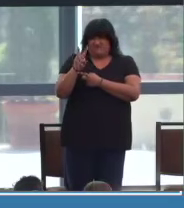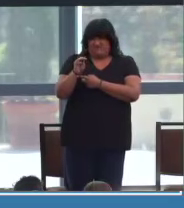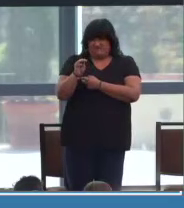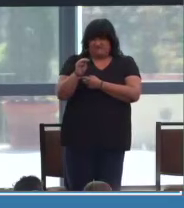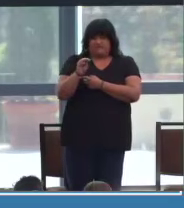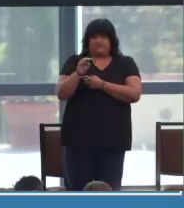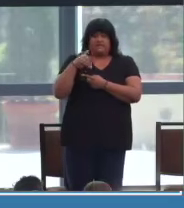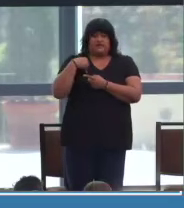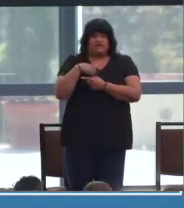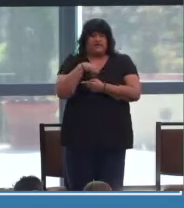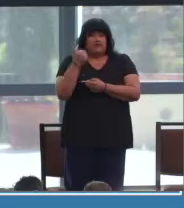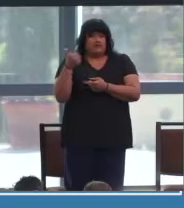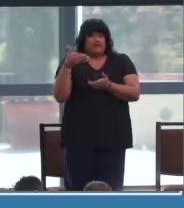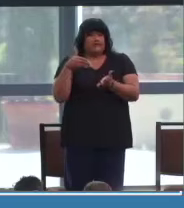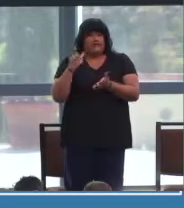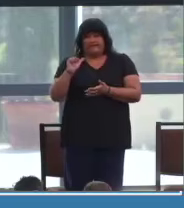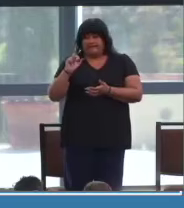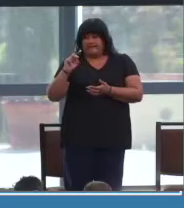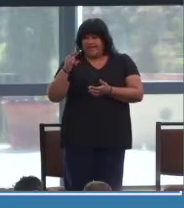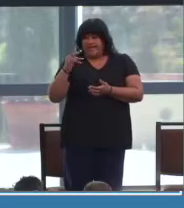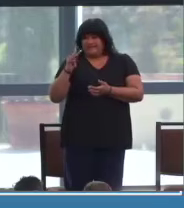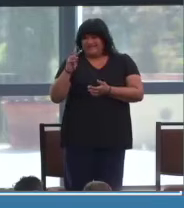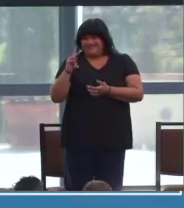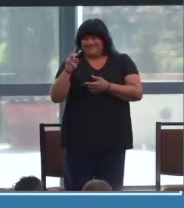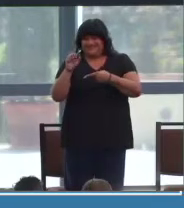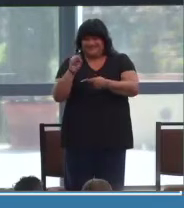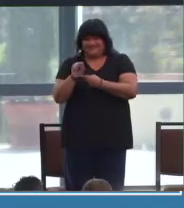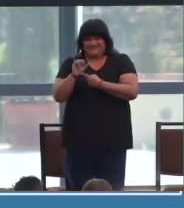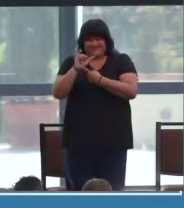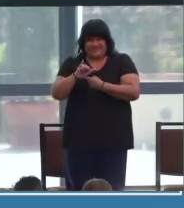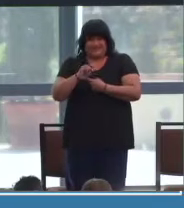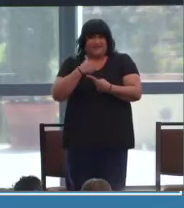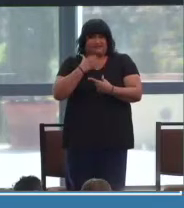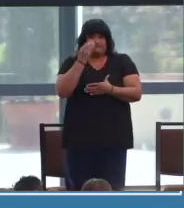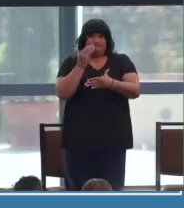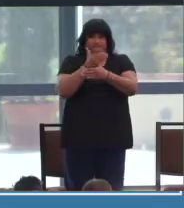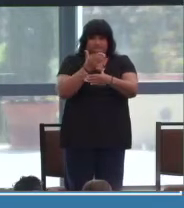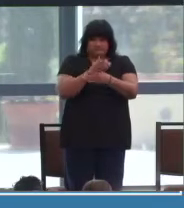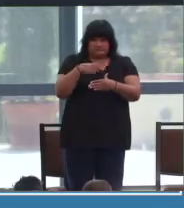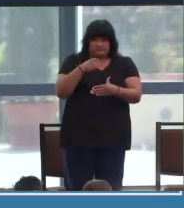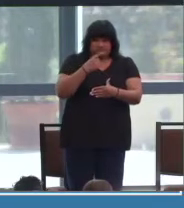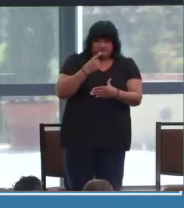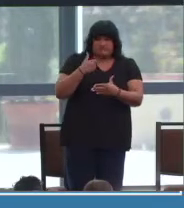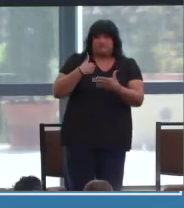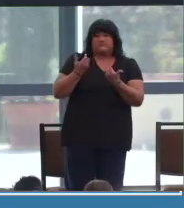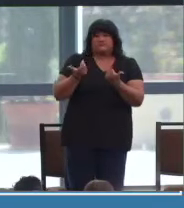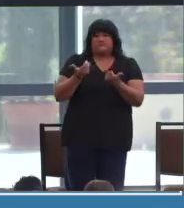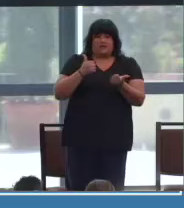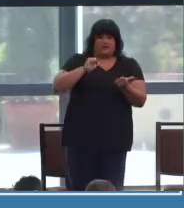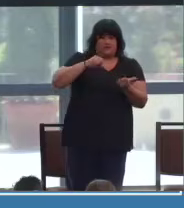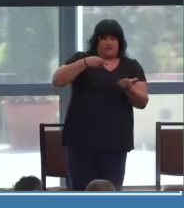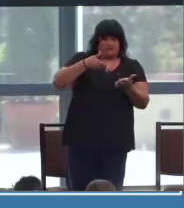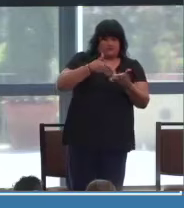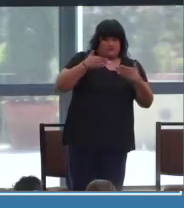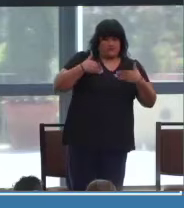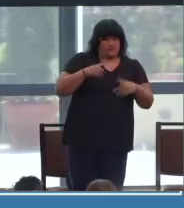antagonists, they may also help sleep disturbance. So these are medicines that we can use in those patients who have antiphospholipid antibody syndrome